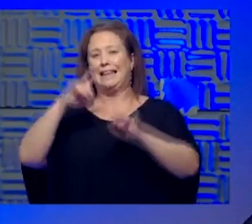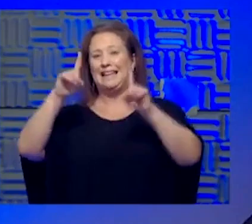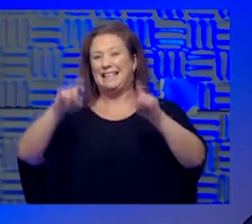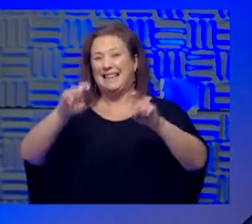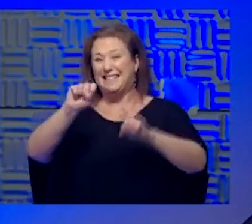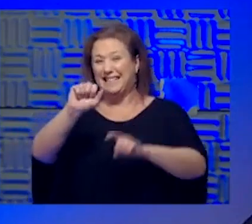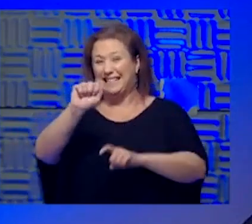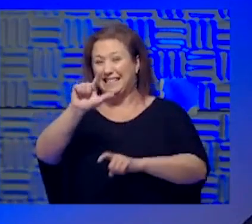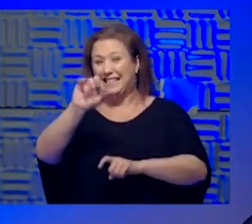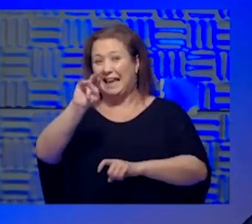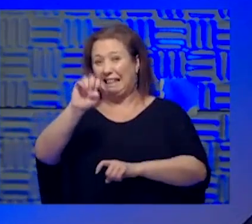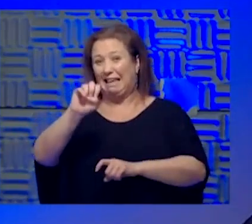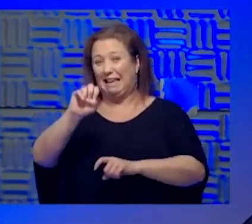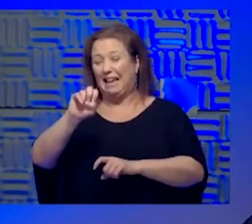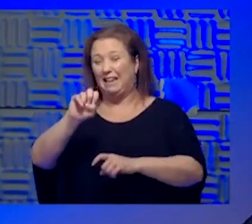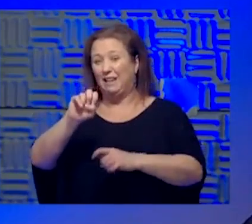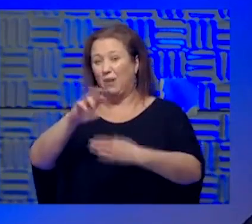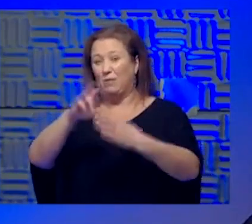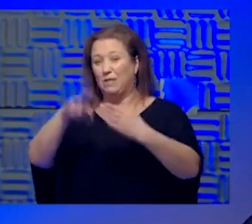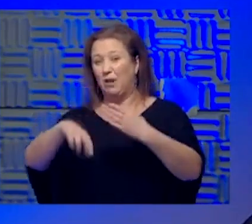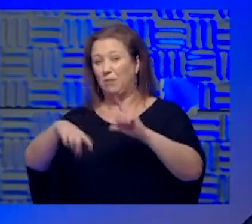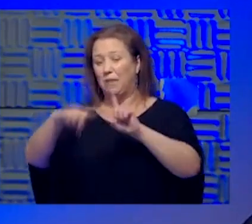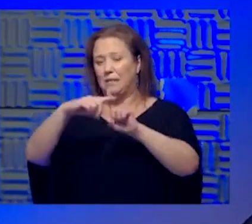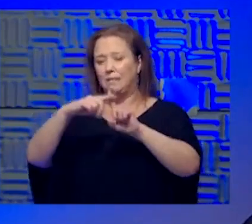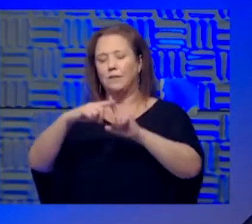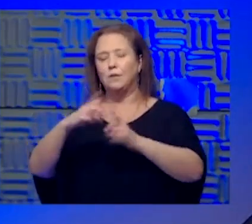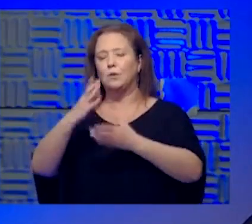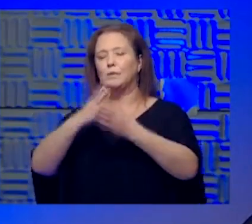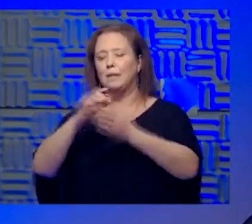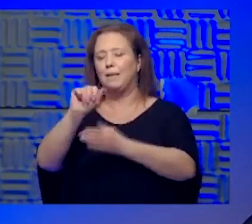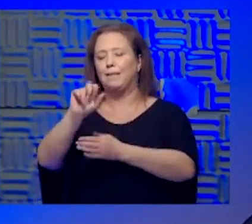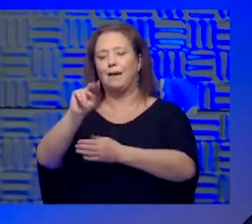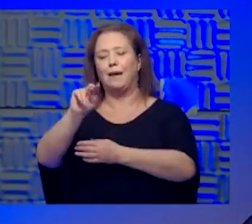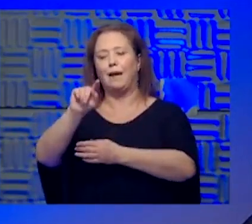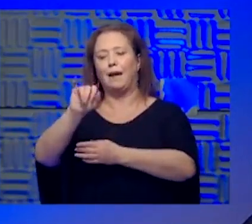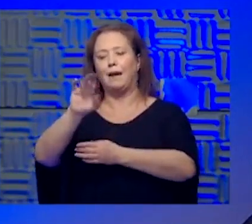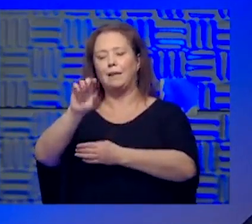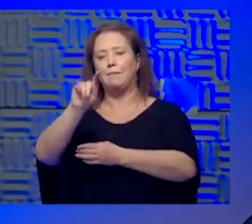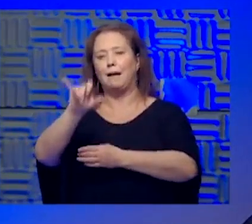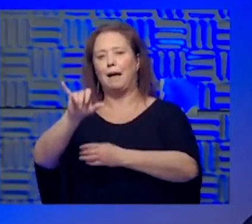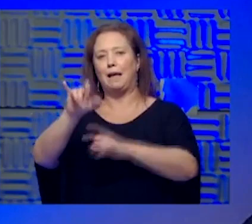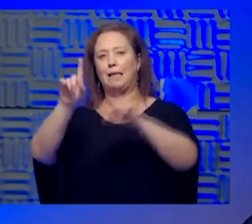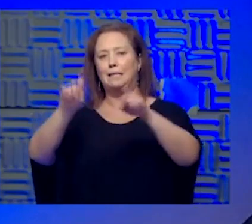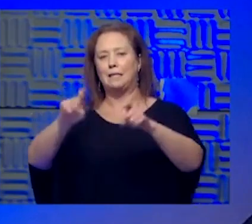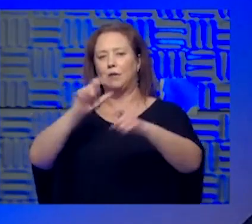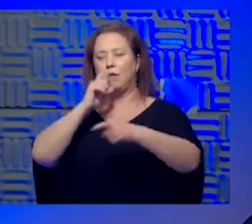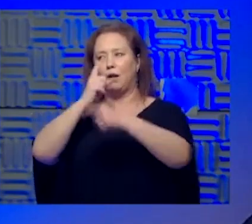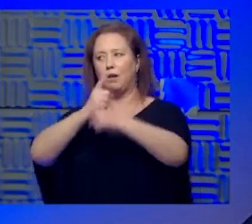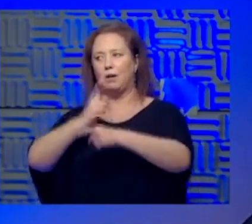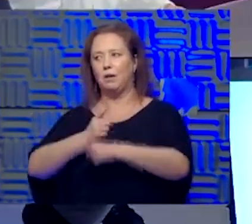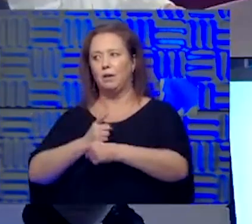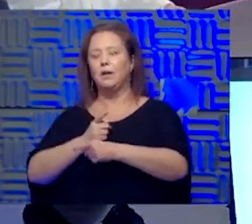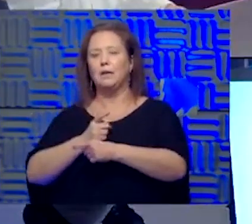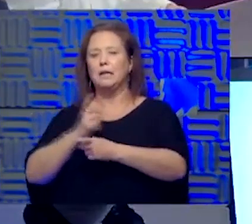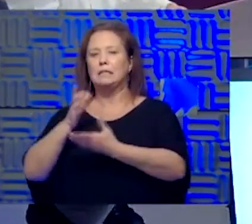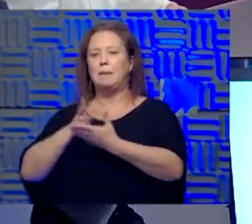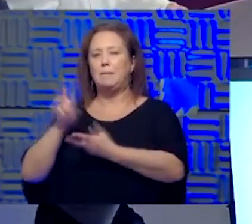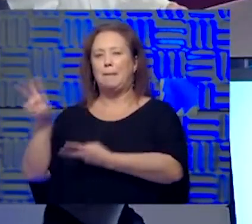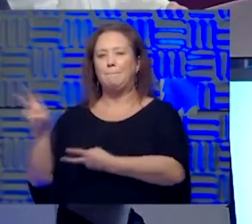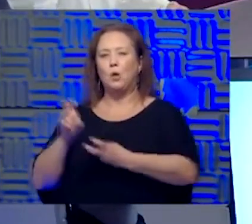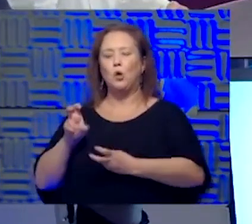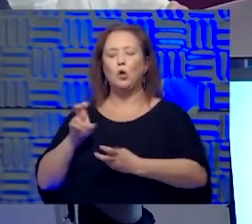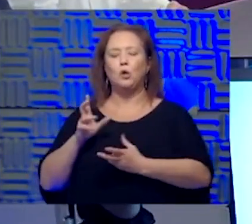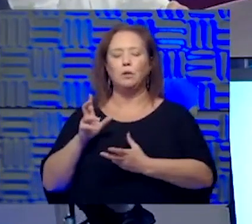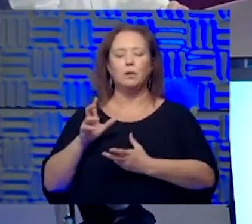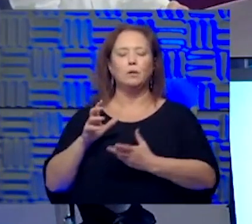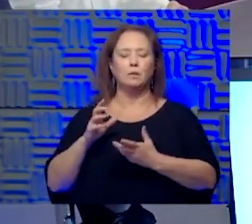they got a positive result. So some of these antibody tests are still not validated and vetted appropriately. Pulled off the market now that have been out there being